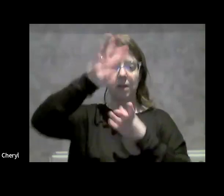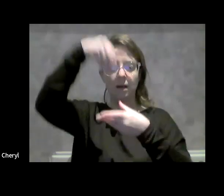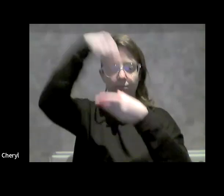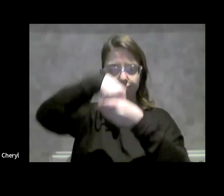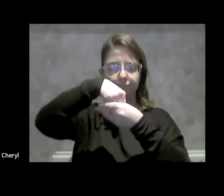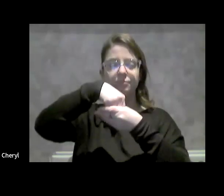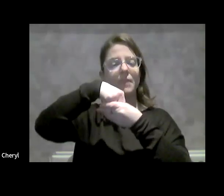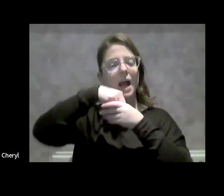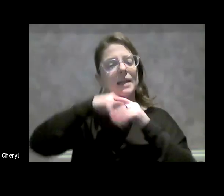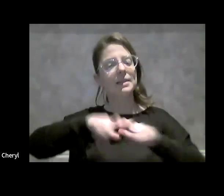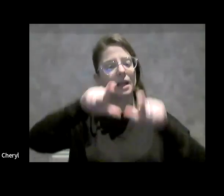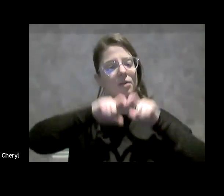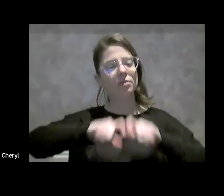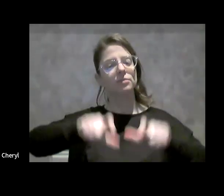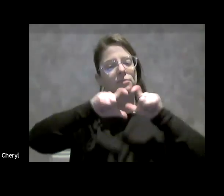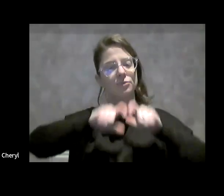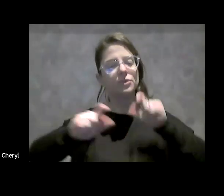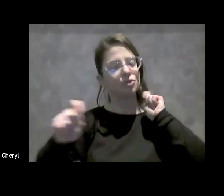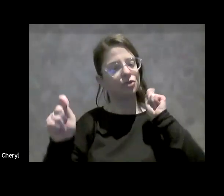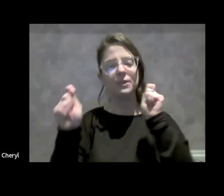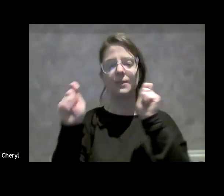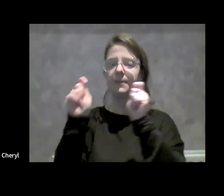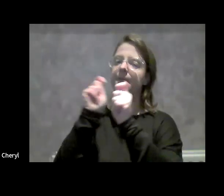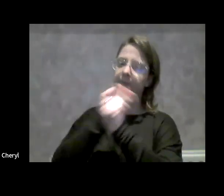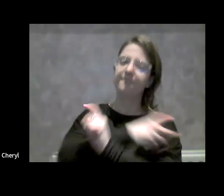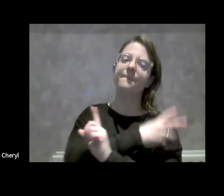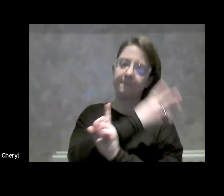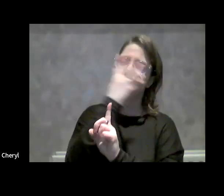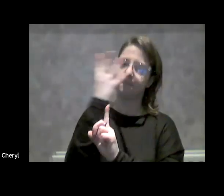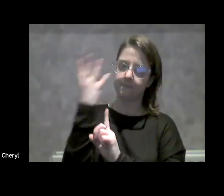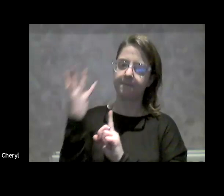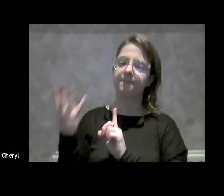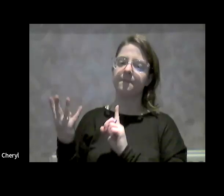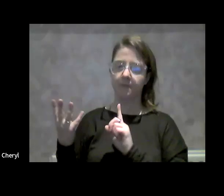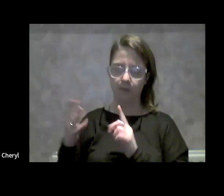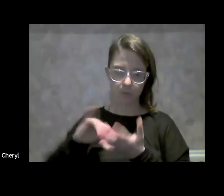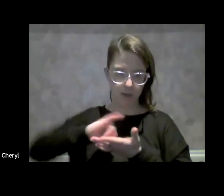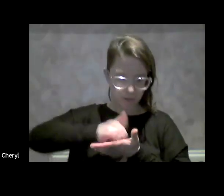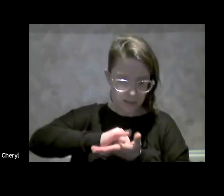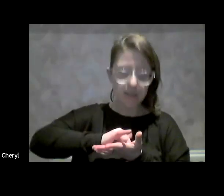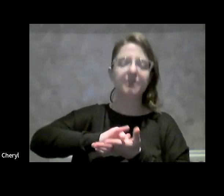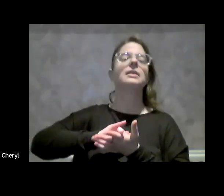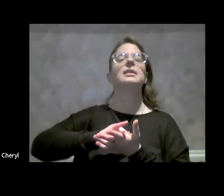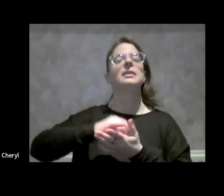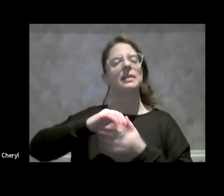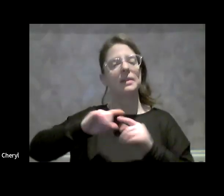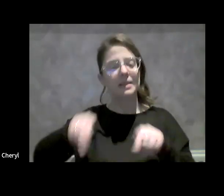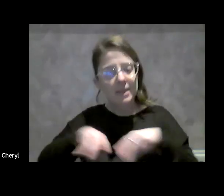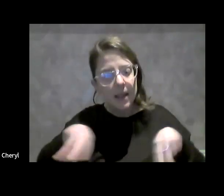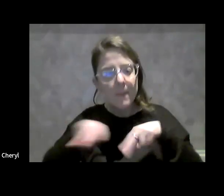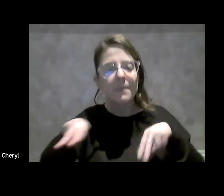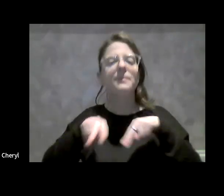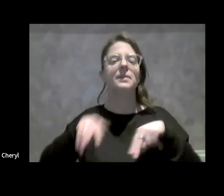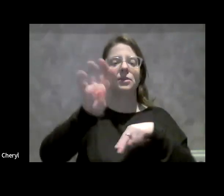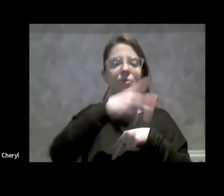ever moving harmonic shift. We are records, CDs, mixtapes, symphonies, sheet